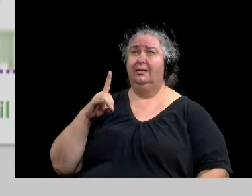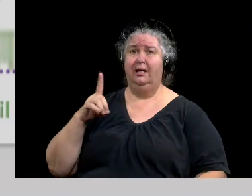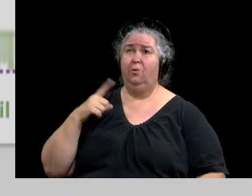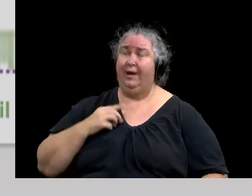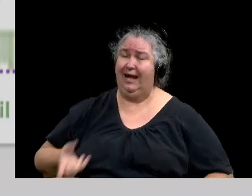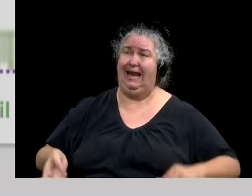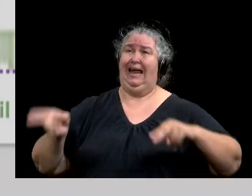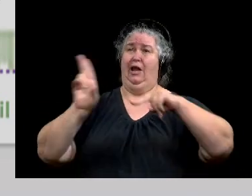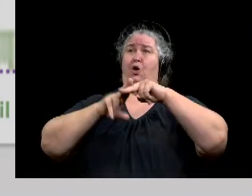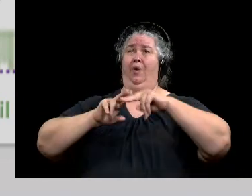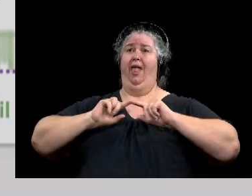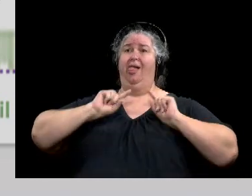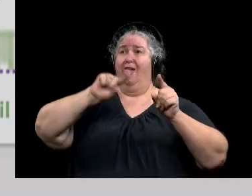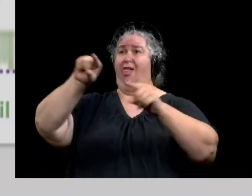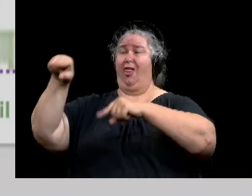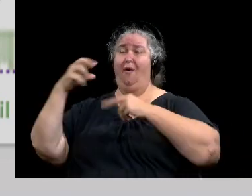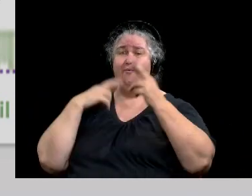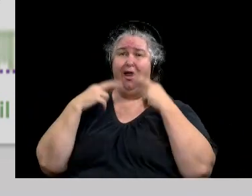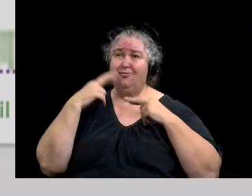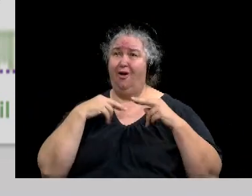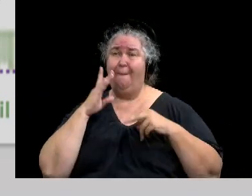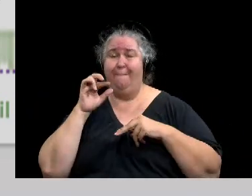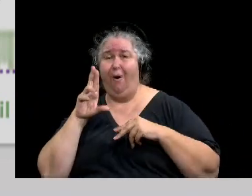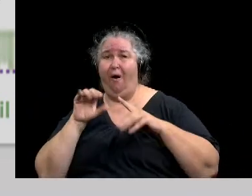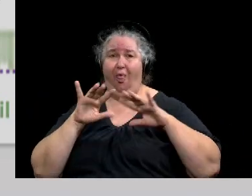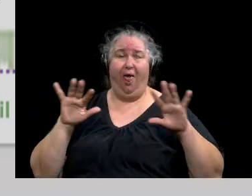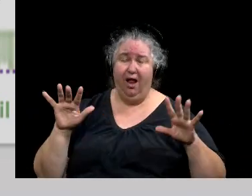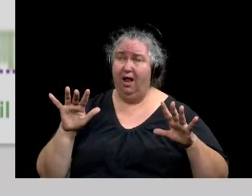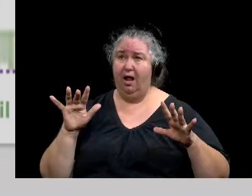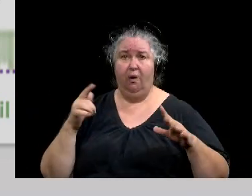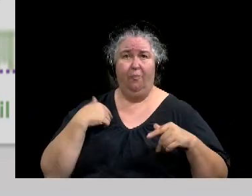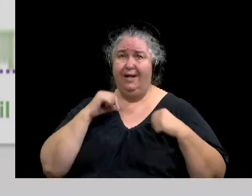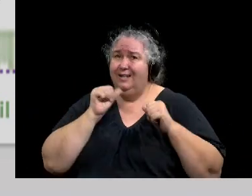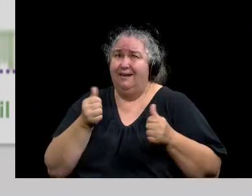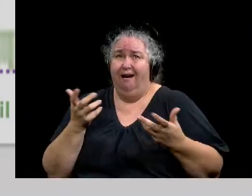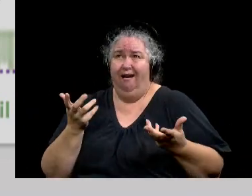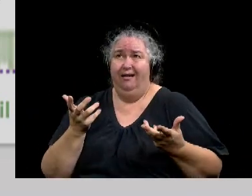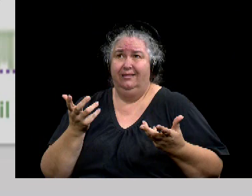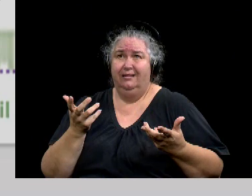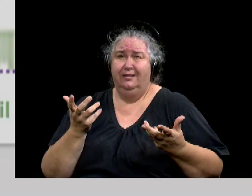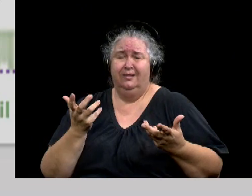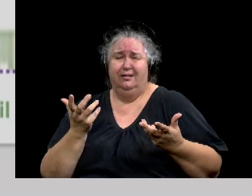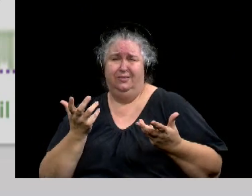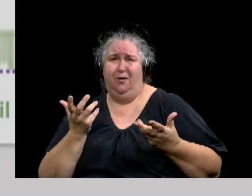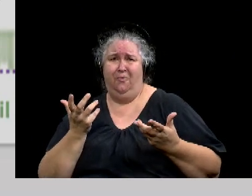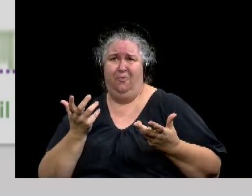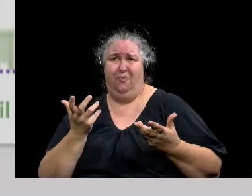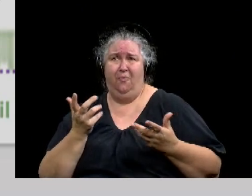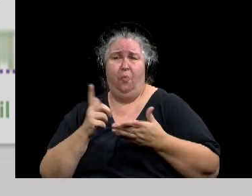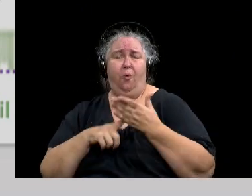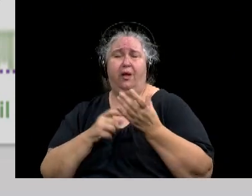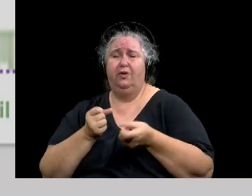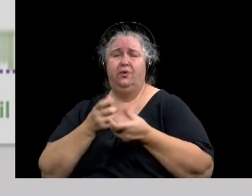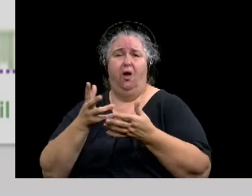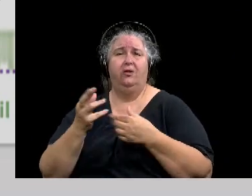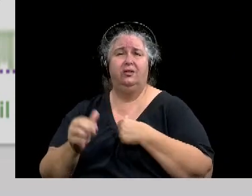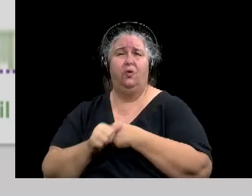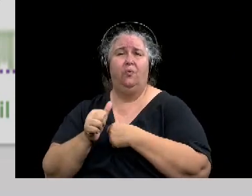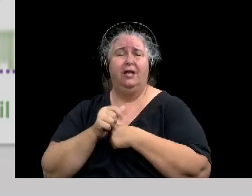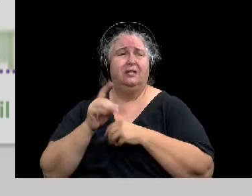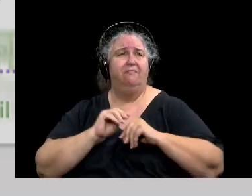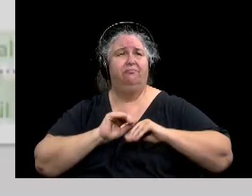in visitation to these areas that are areas that pose the greatest risk of spreading